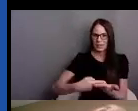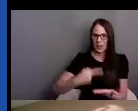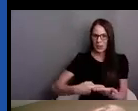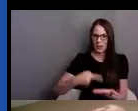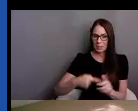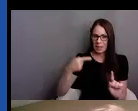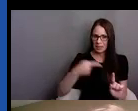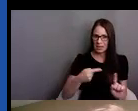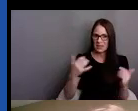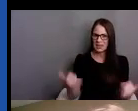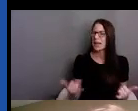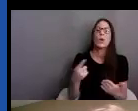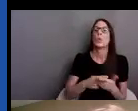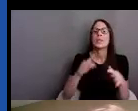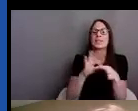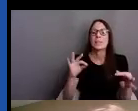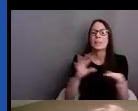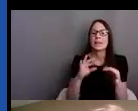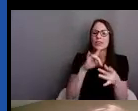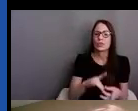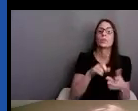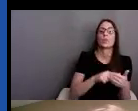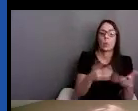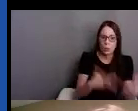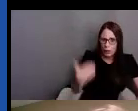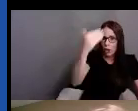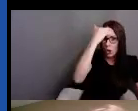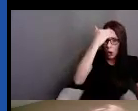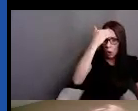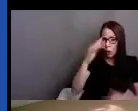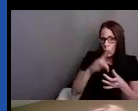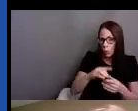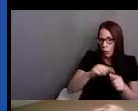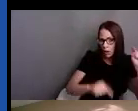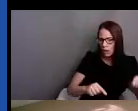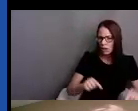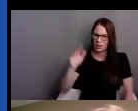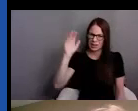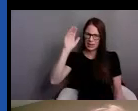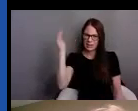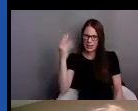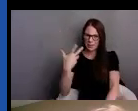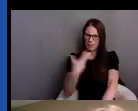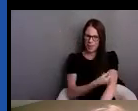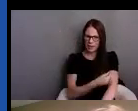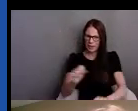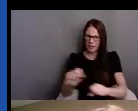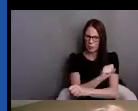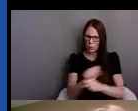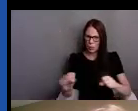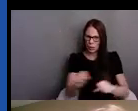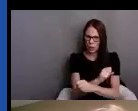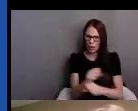the message in terms of what we know about the variant? It seems as if the vaccines work against them, but I want to